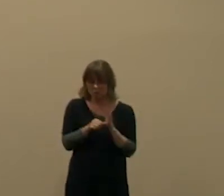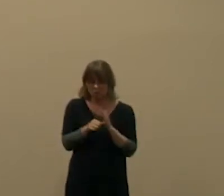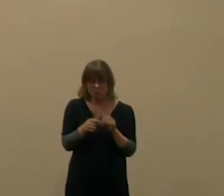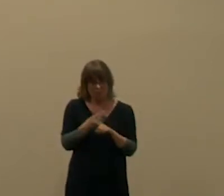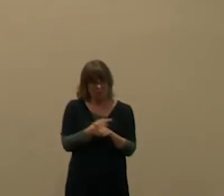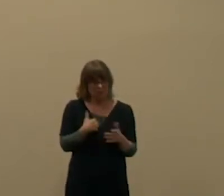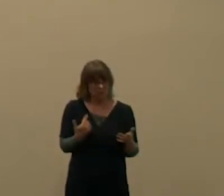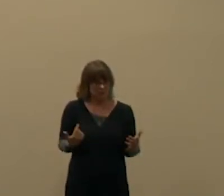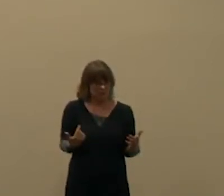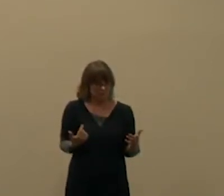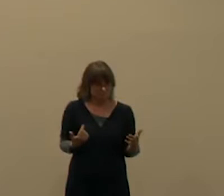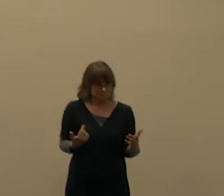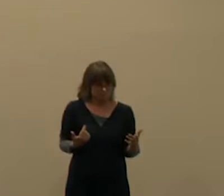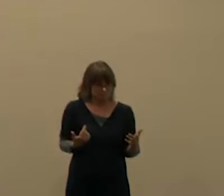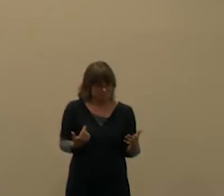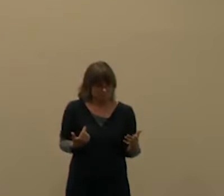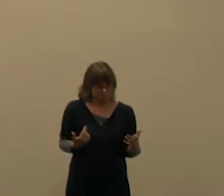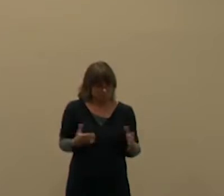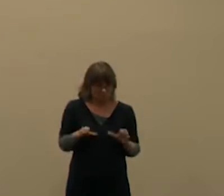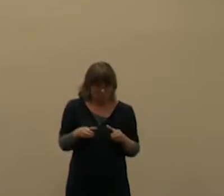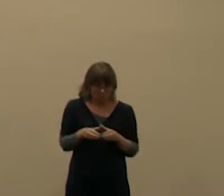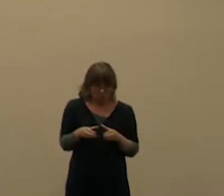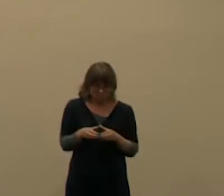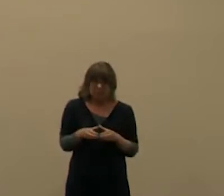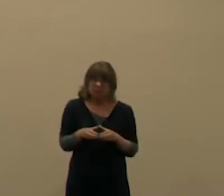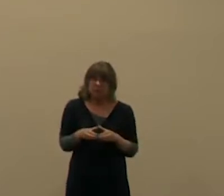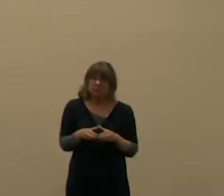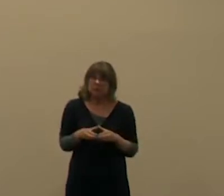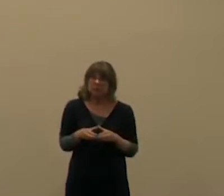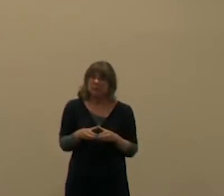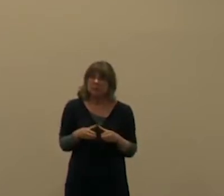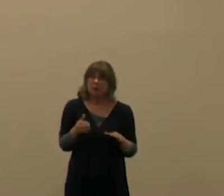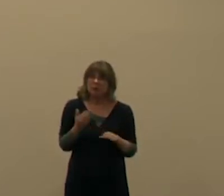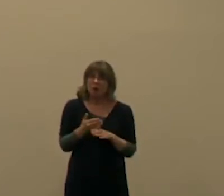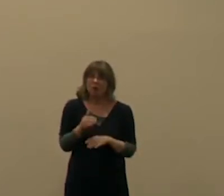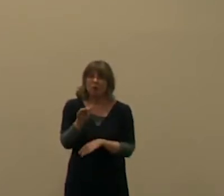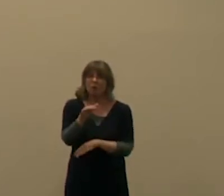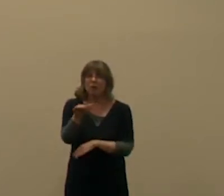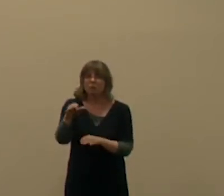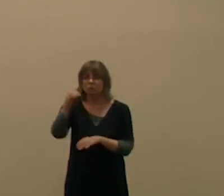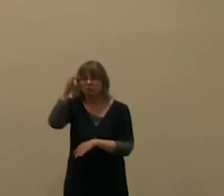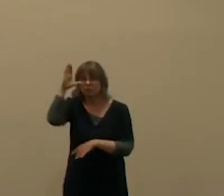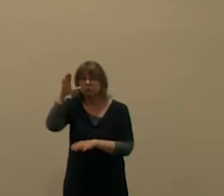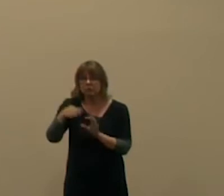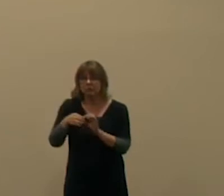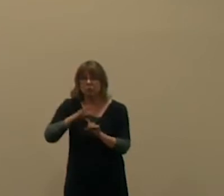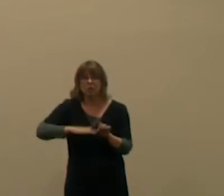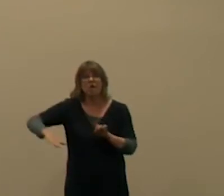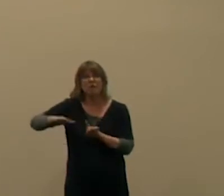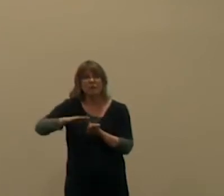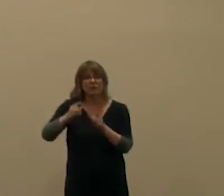last week. It's a company that that works with external experts around environmental